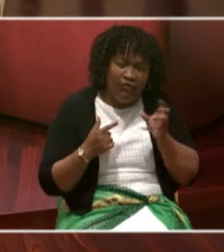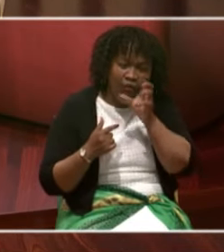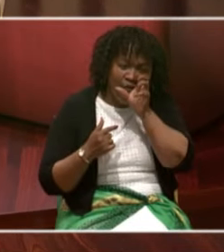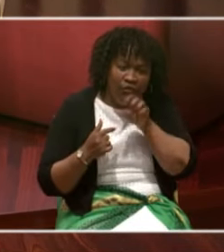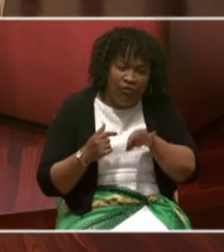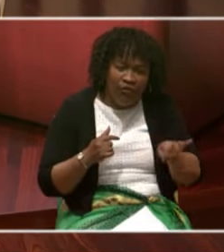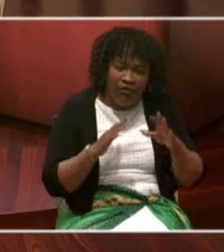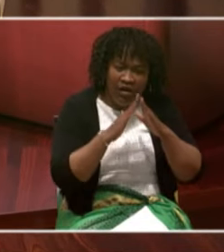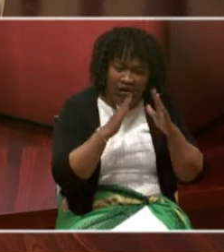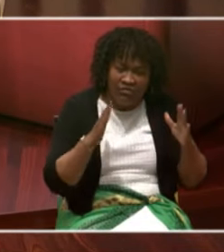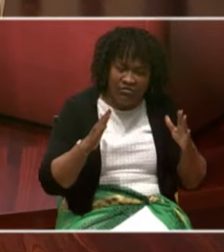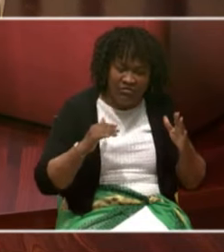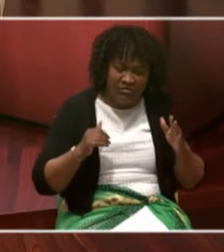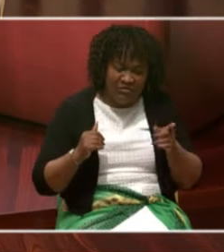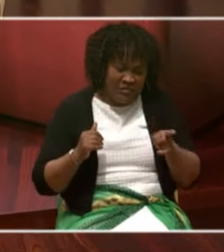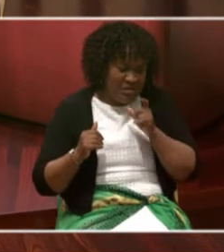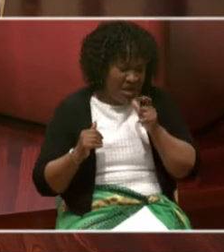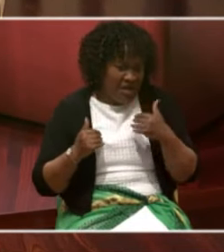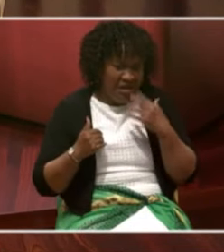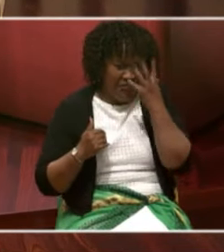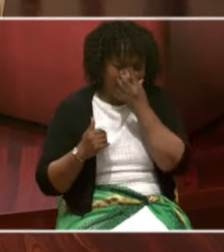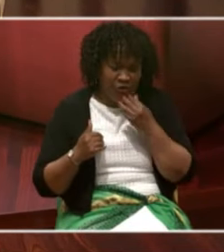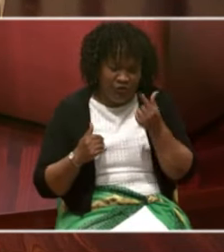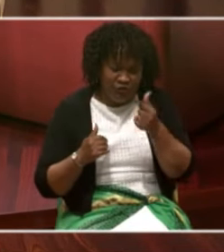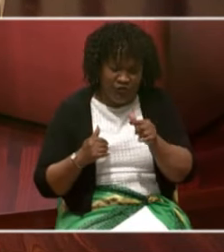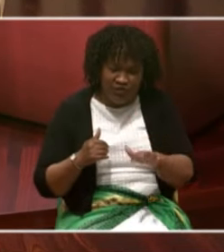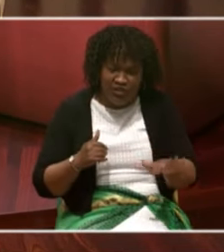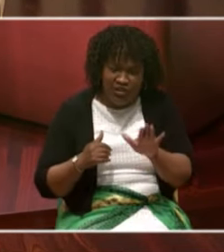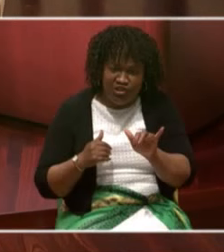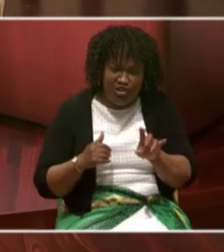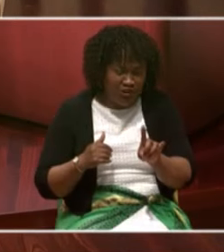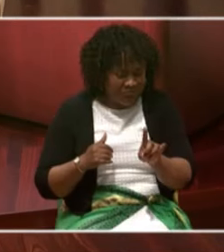Let us invite your questions if we could now.